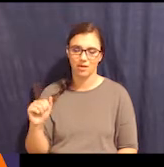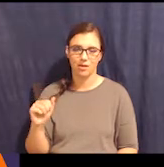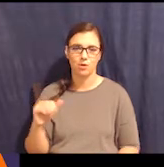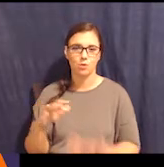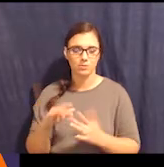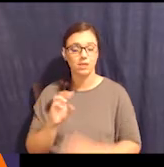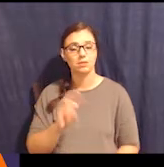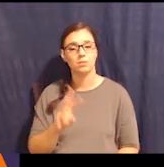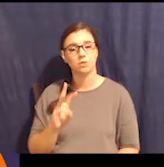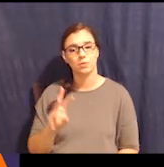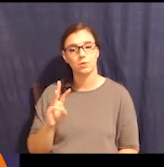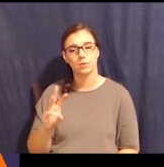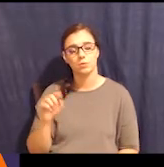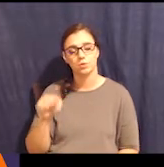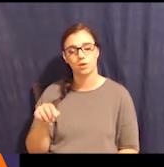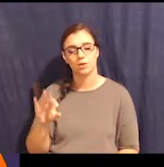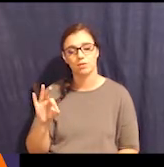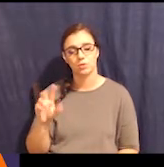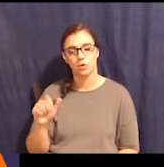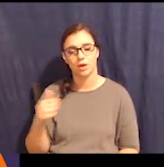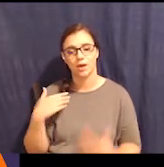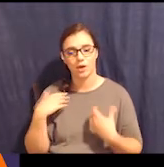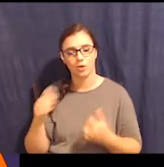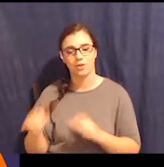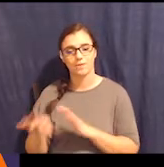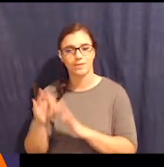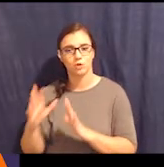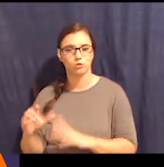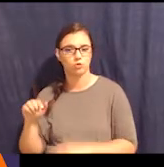www.floridahealthfinder.gov. That's